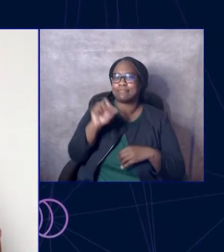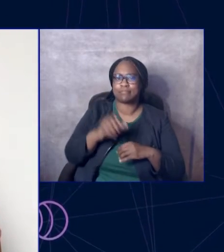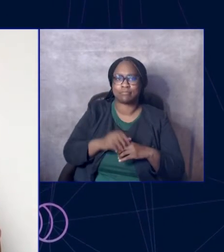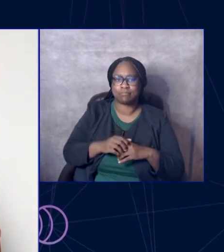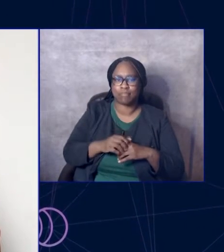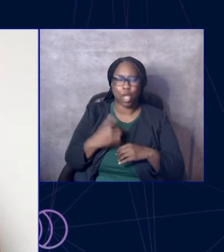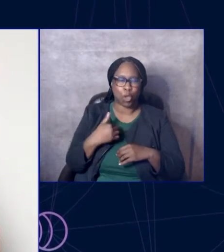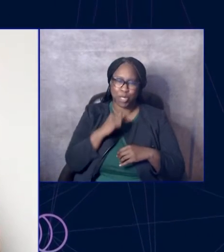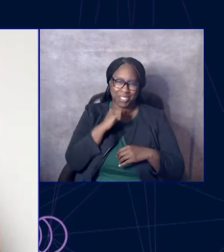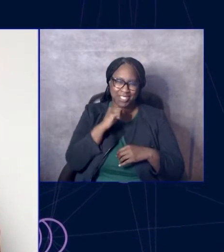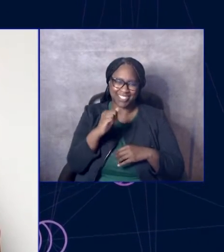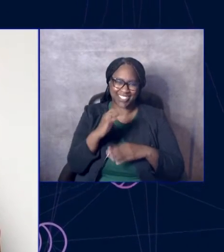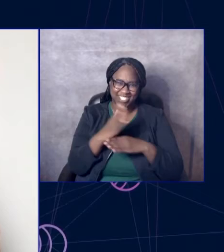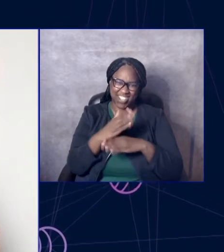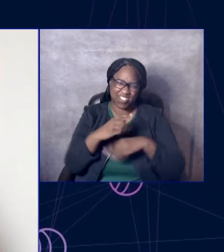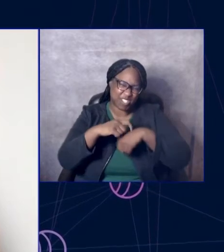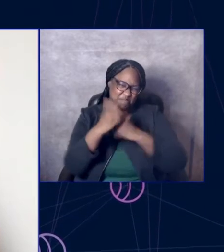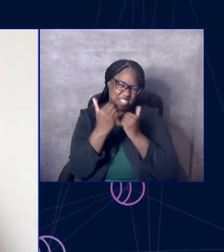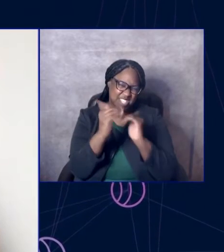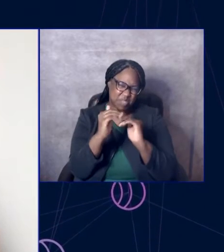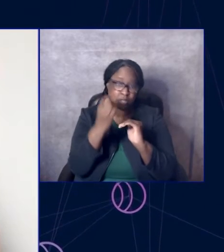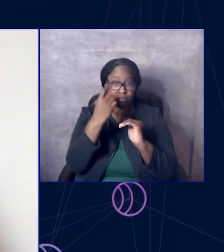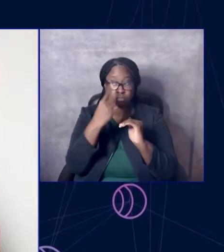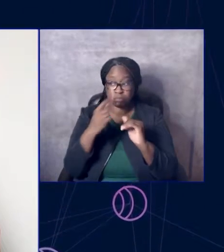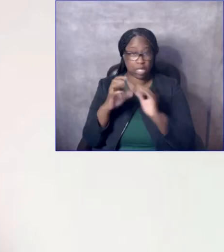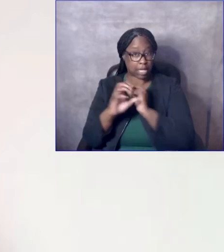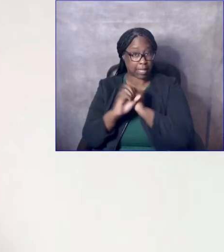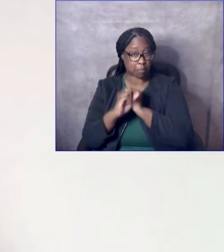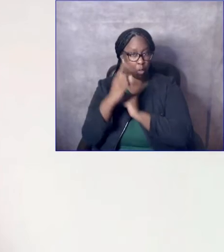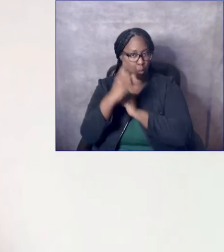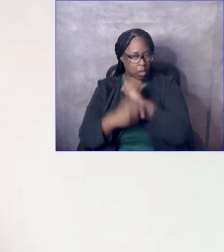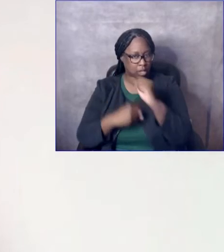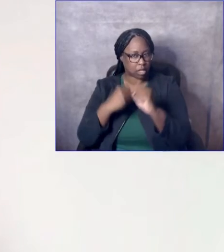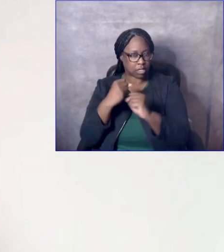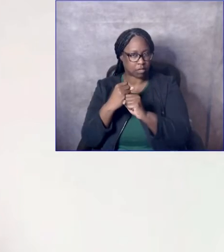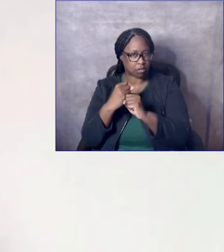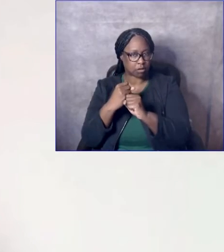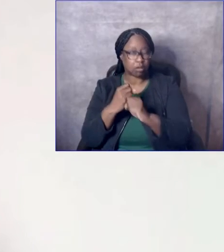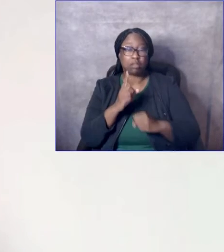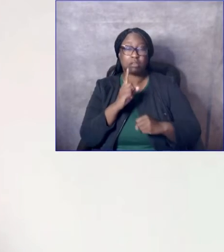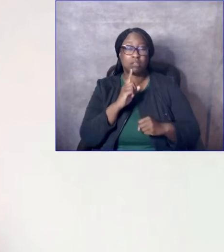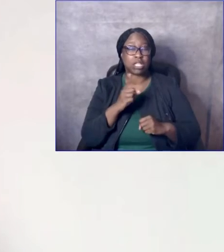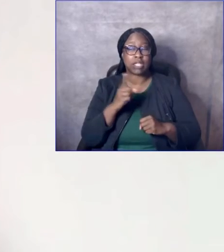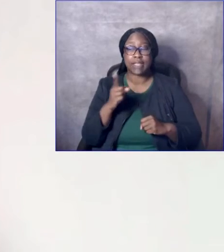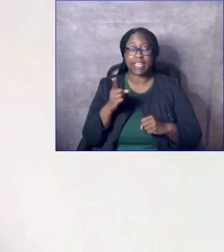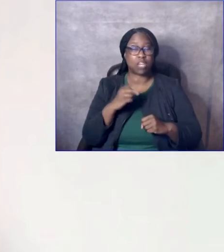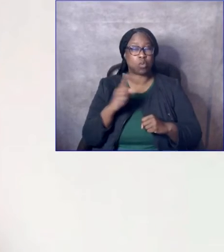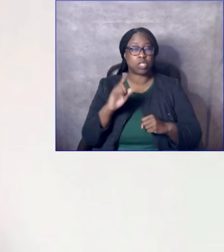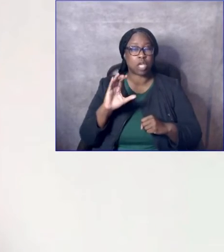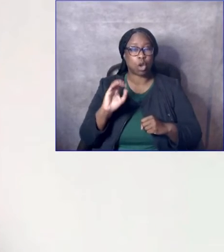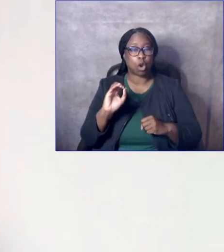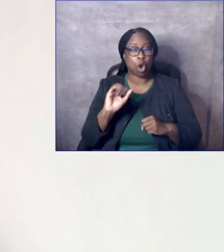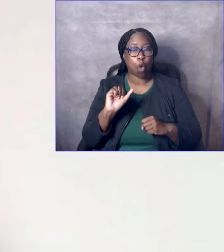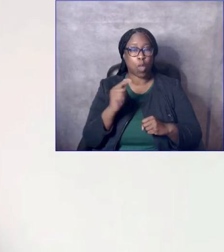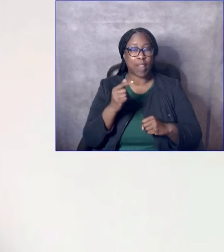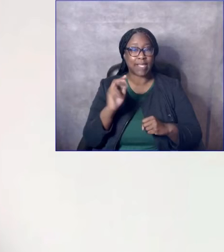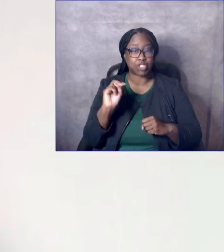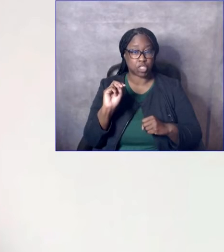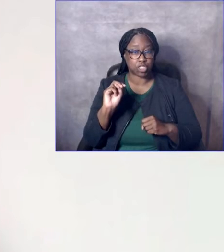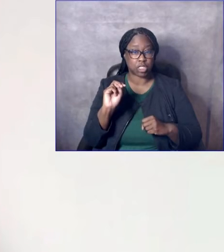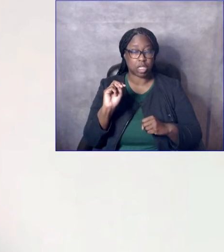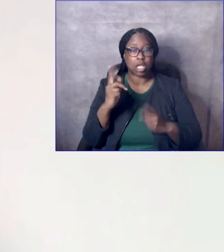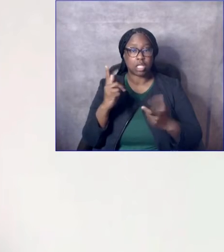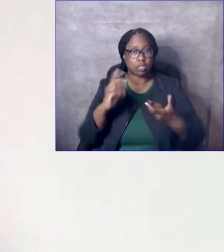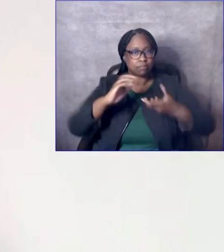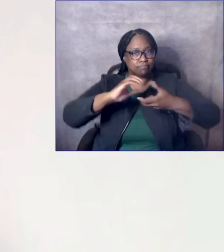have a limited amount of time and it was a year-long campaign, was that this was also a coalition. The Home is Here coalition had